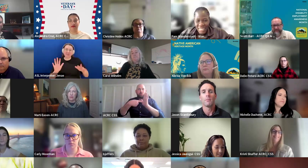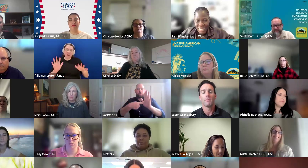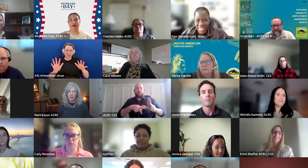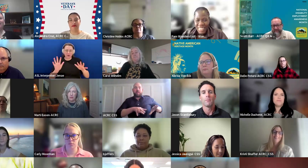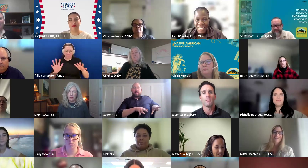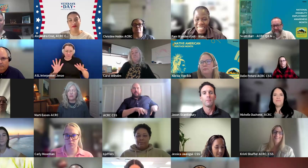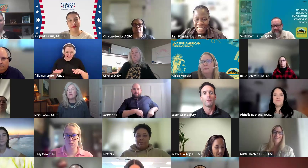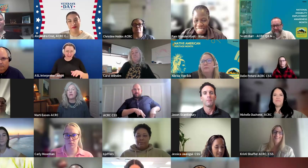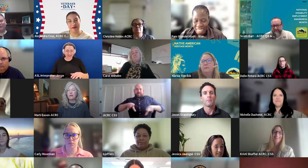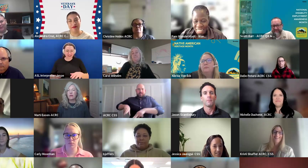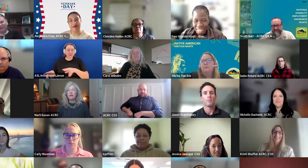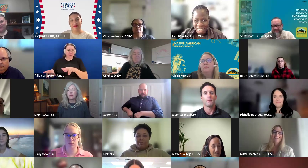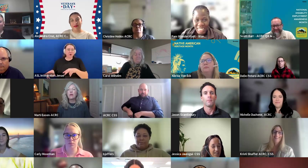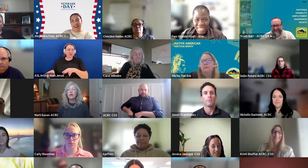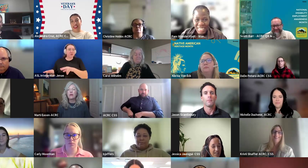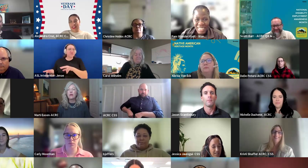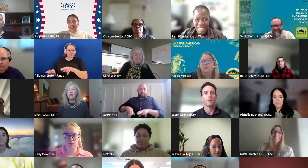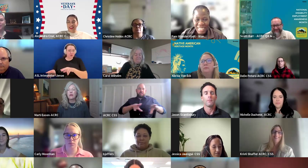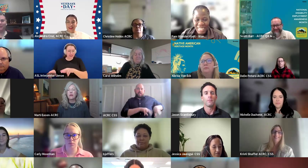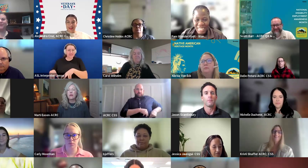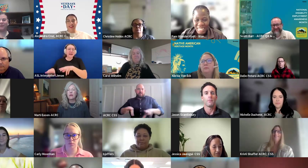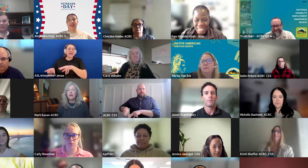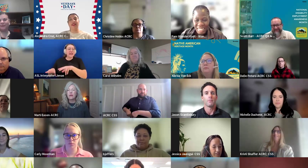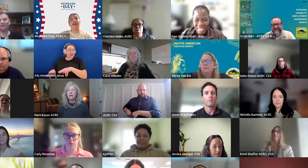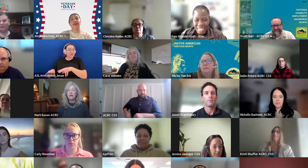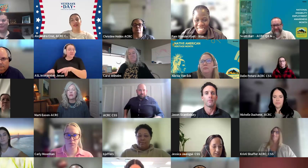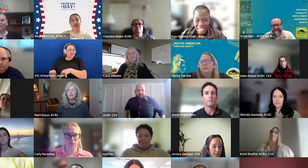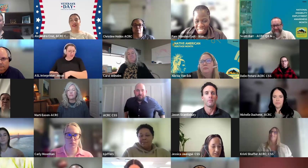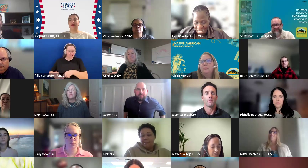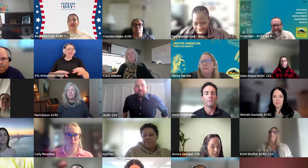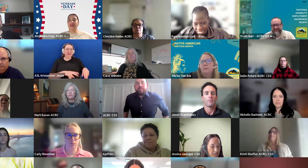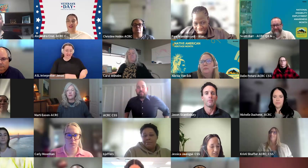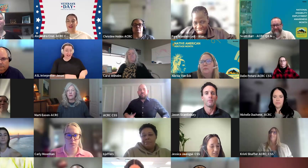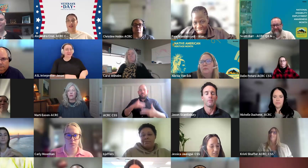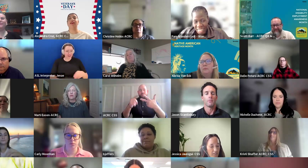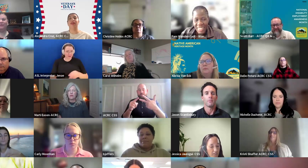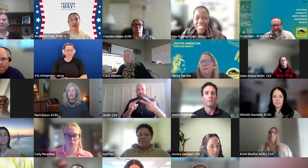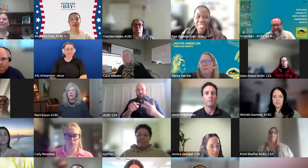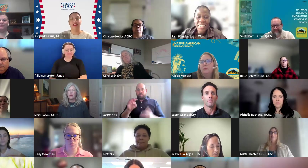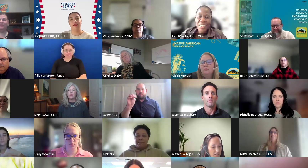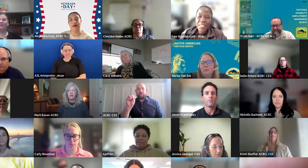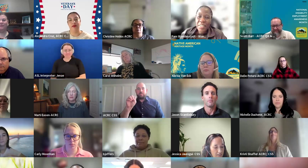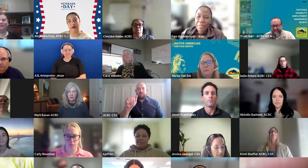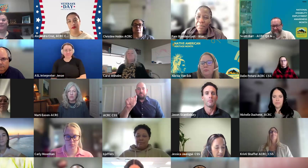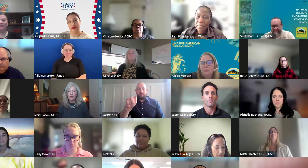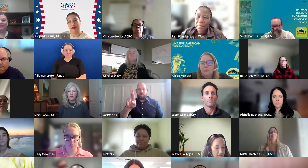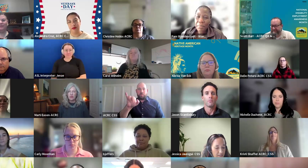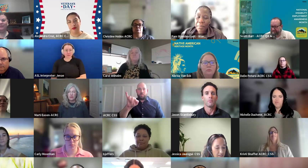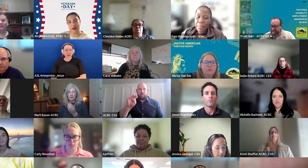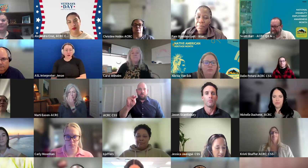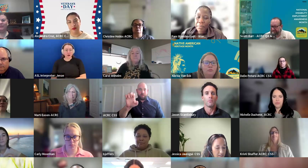I know it's a little awkward with me standing, but I want to show you it's on the waist. It's like those suspenders, and that's Navy.